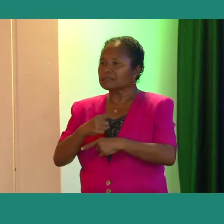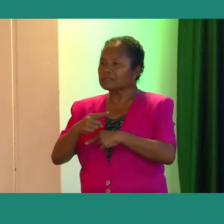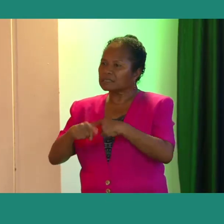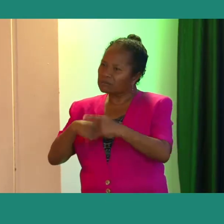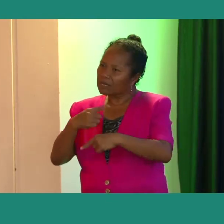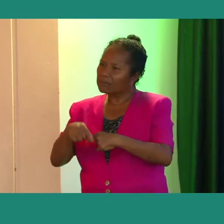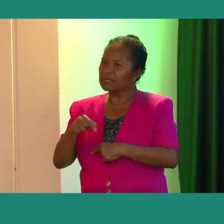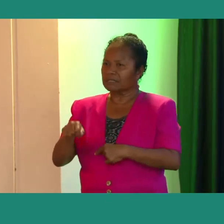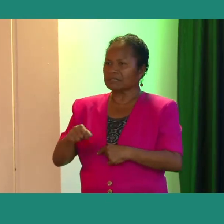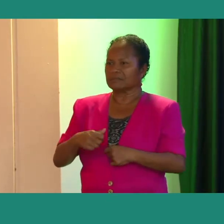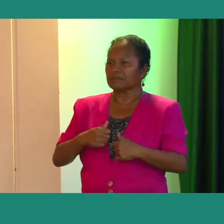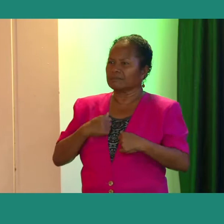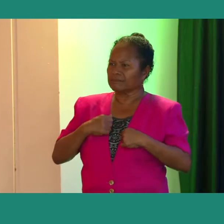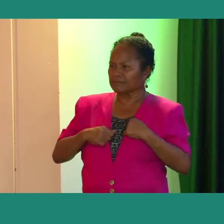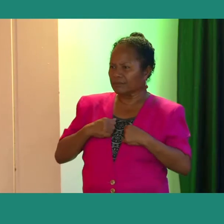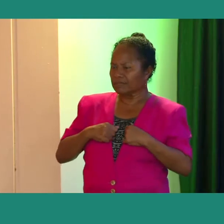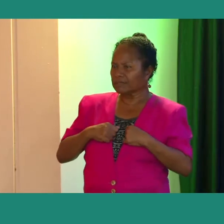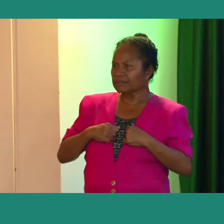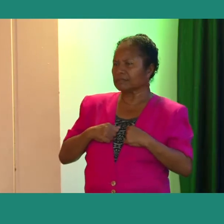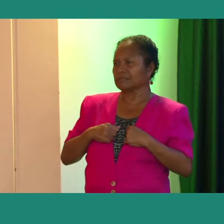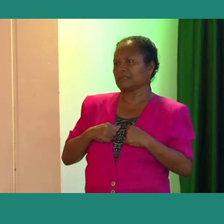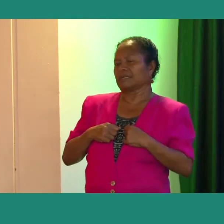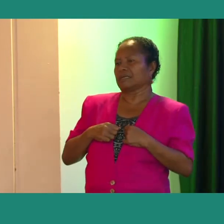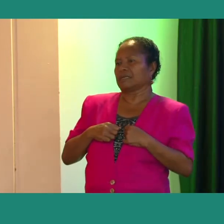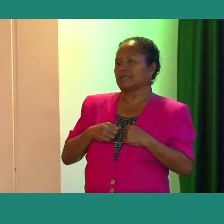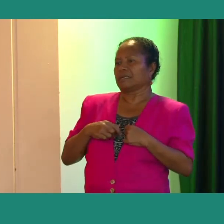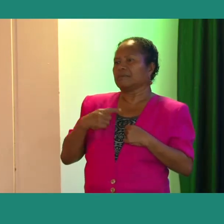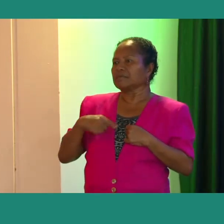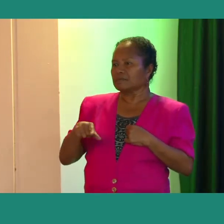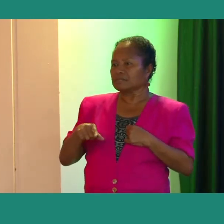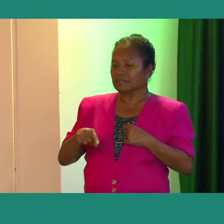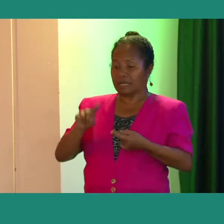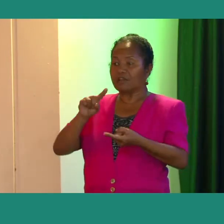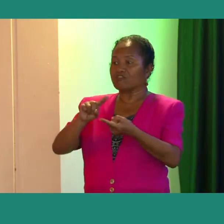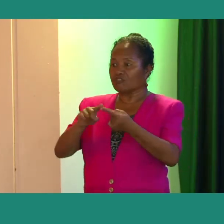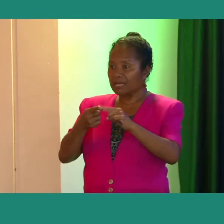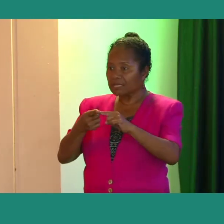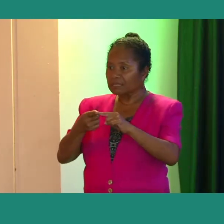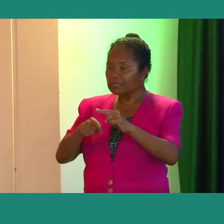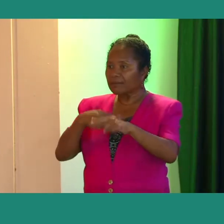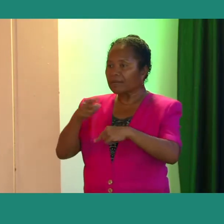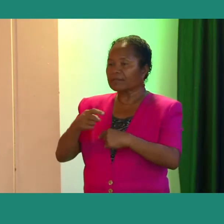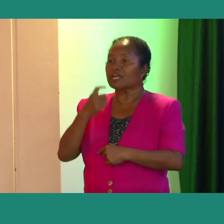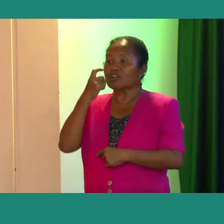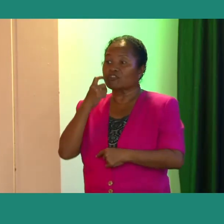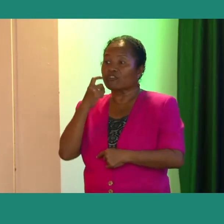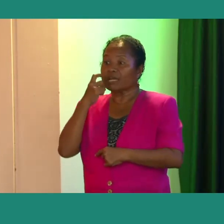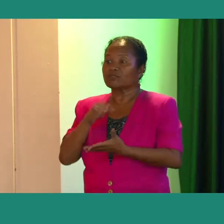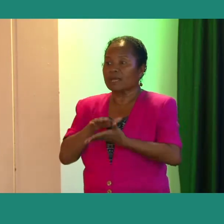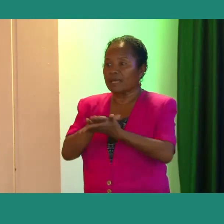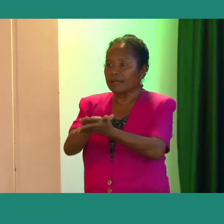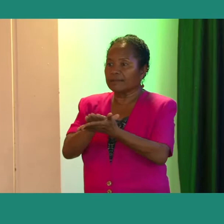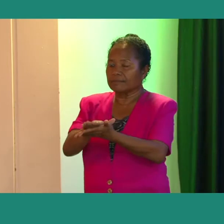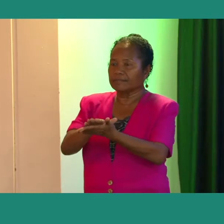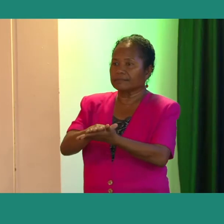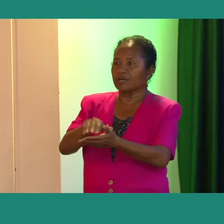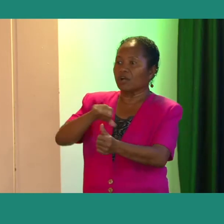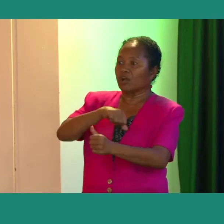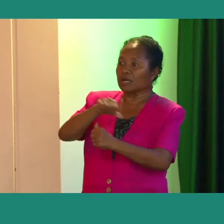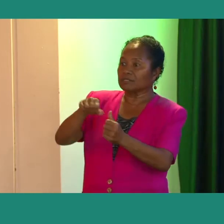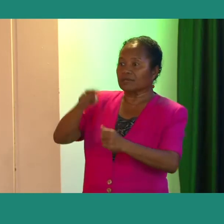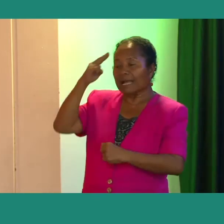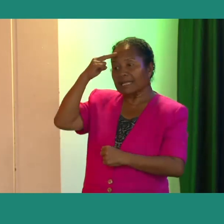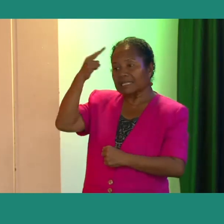and practices is because a key part of that training is trying to help organisations understand how they can